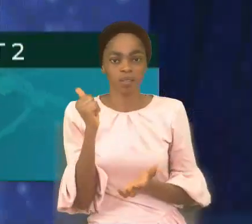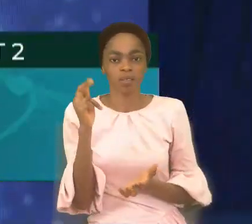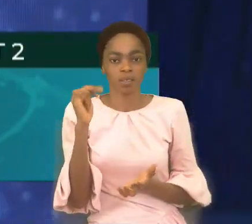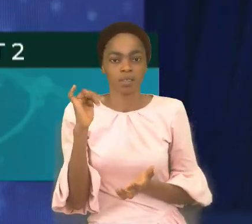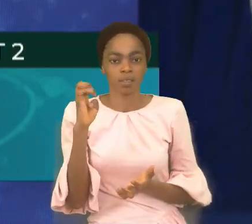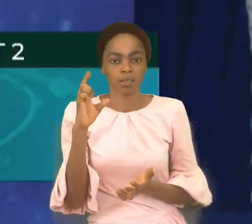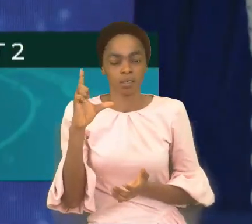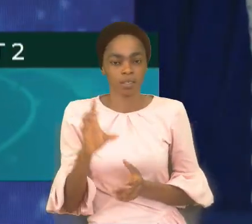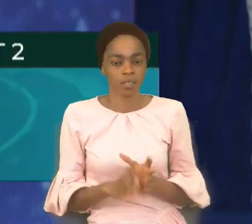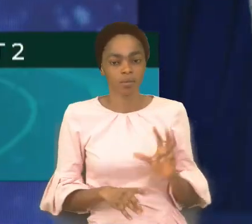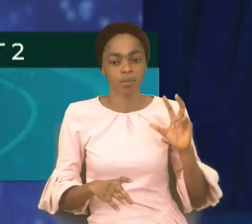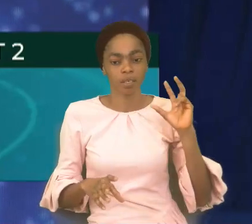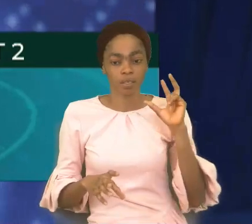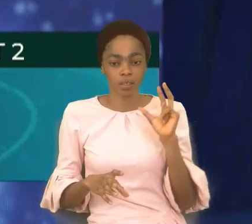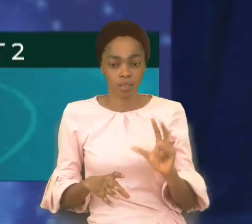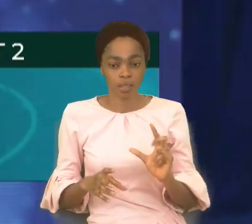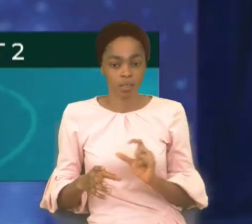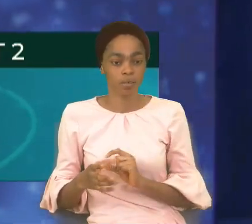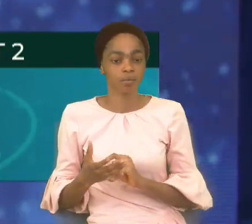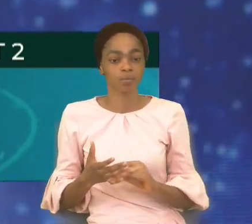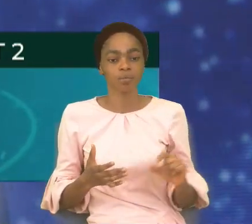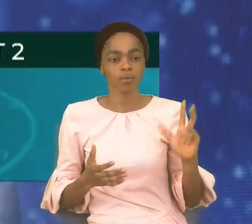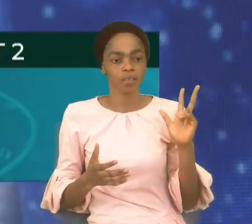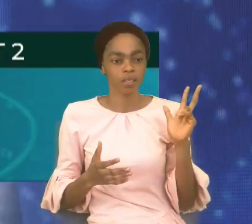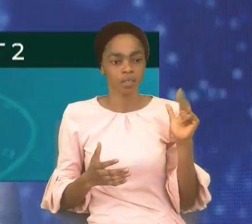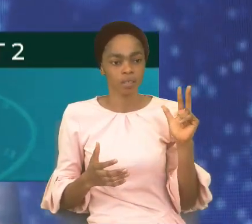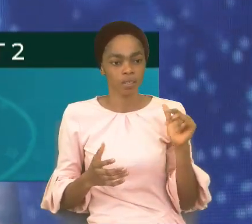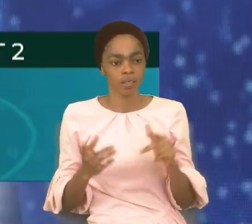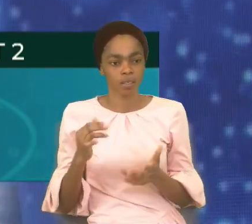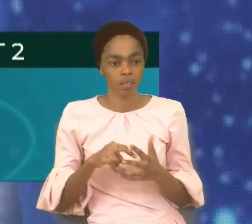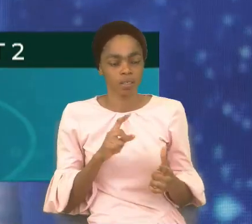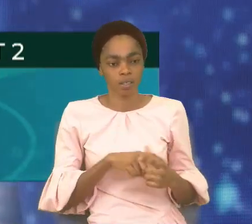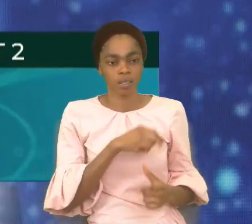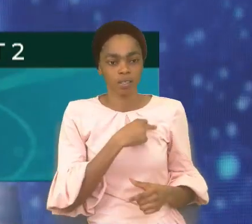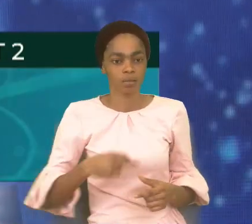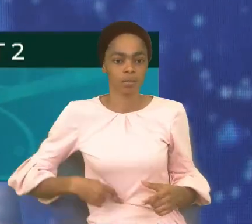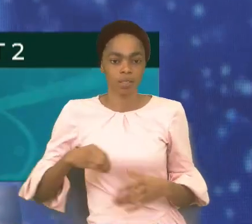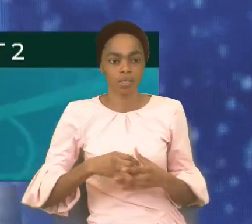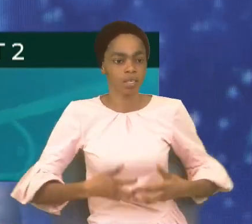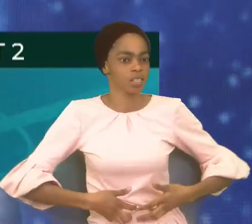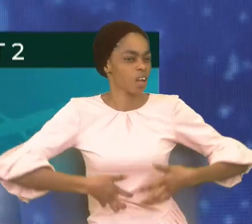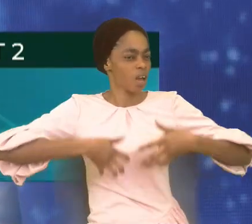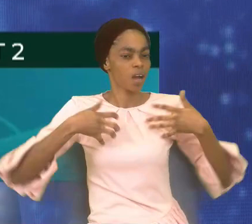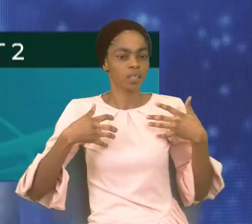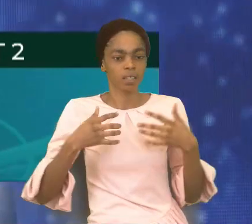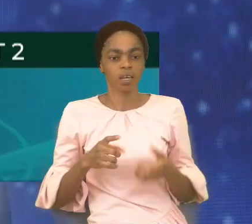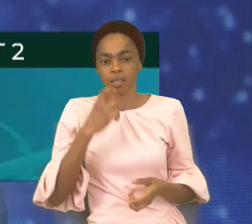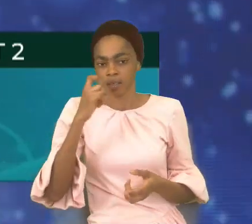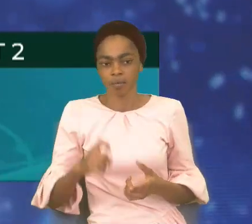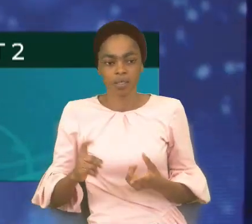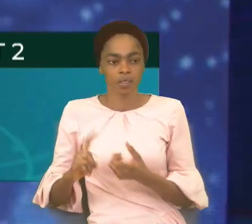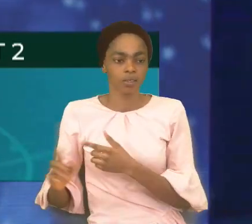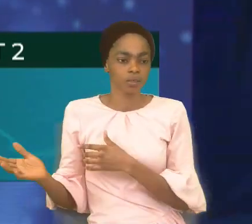to bring Shadrach, Meshach, and Abednego. Then they brought these men before the king. Look at